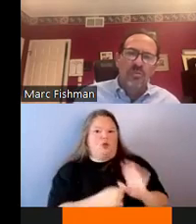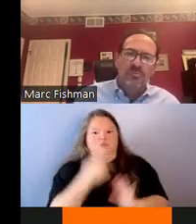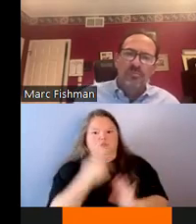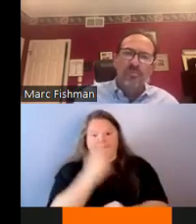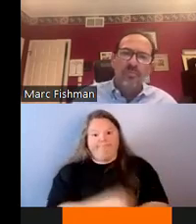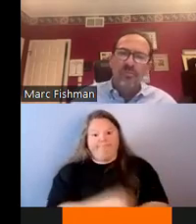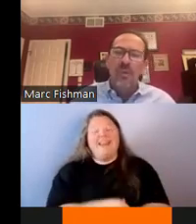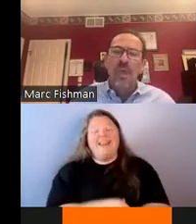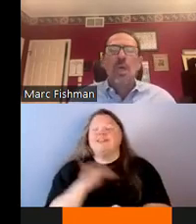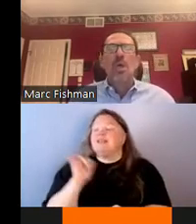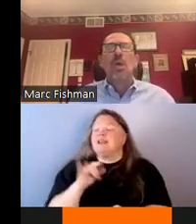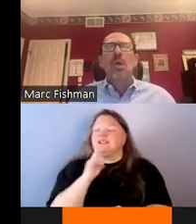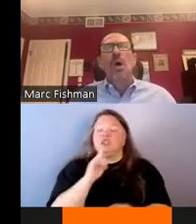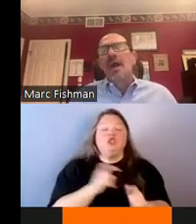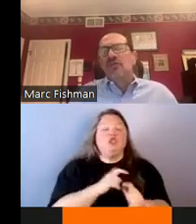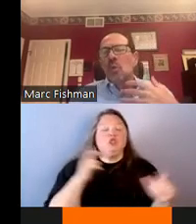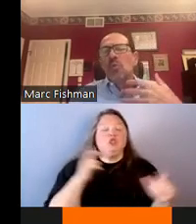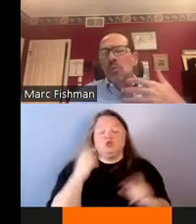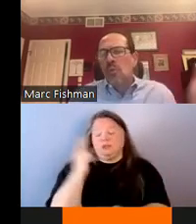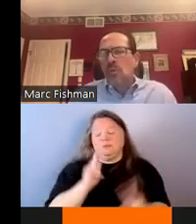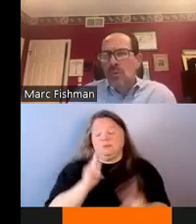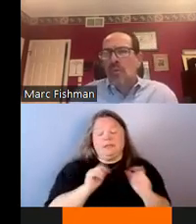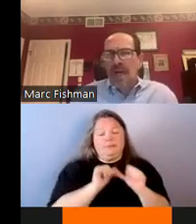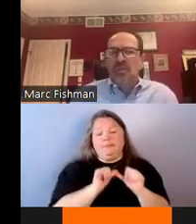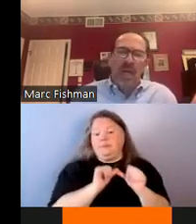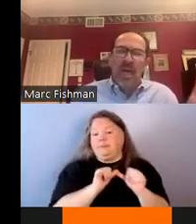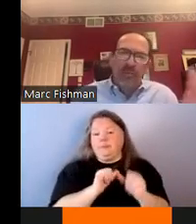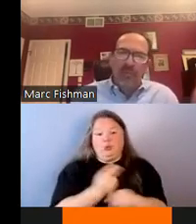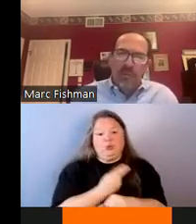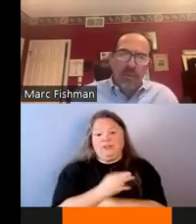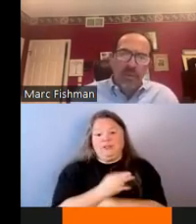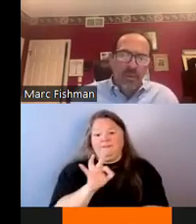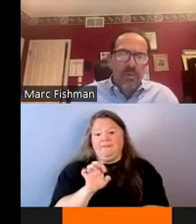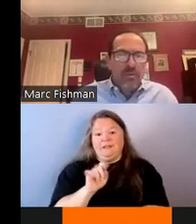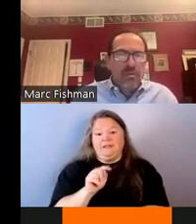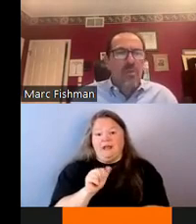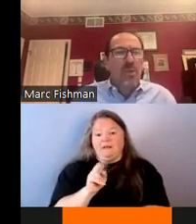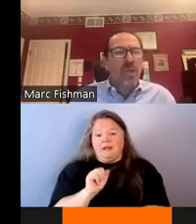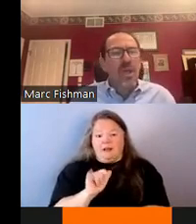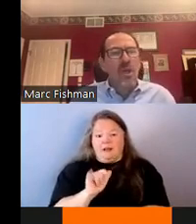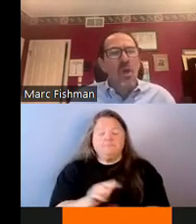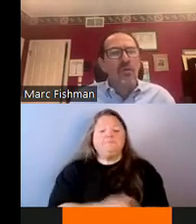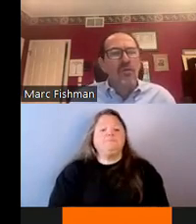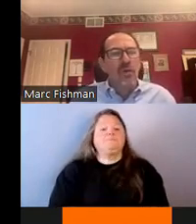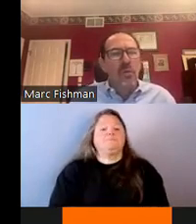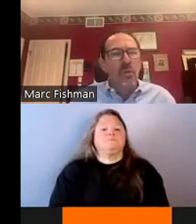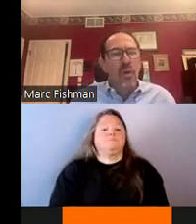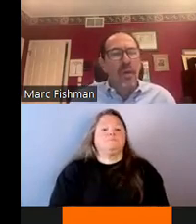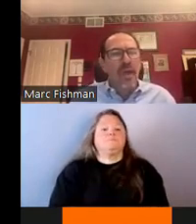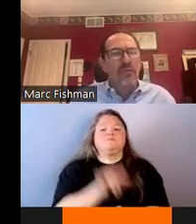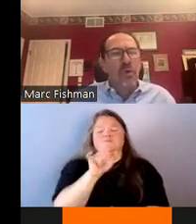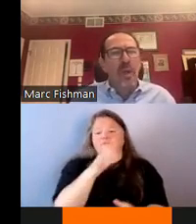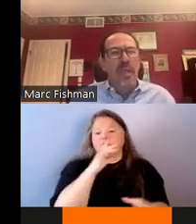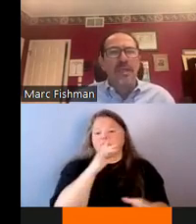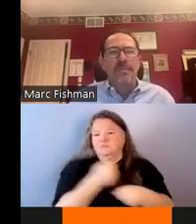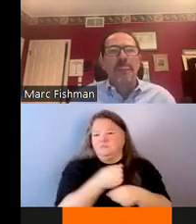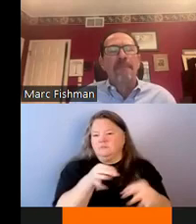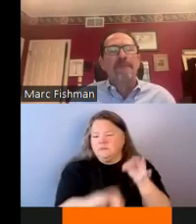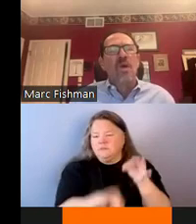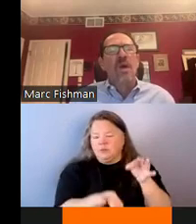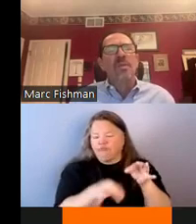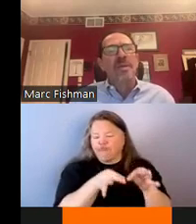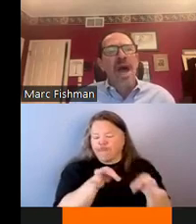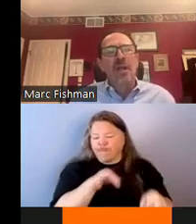continued use. All right, so that's the kind of simple clinical overview that we got through